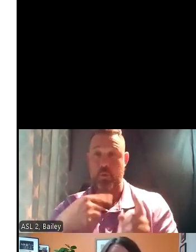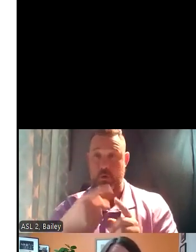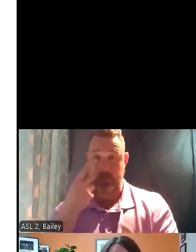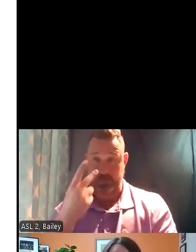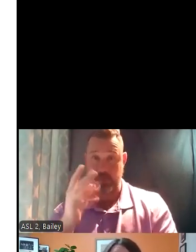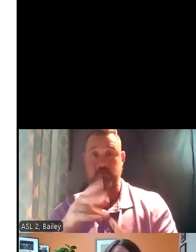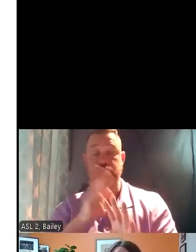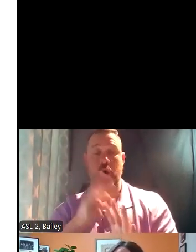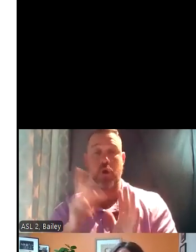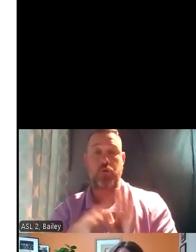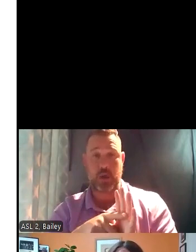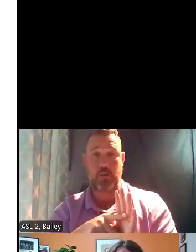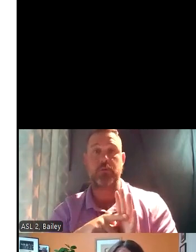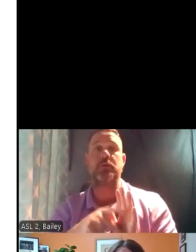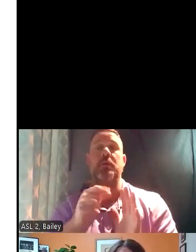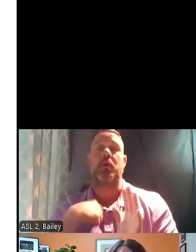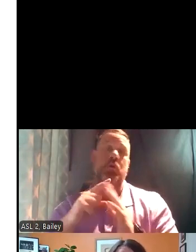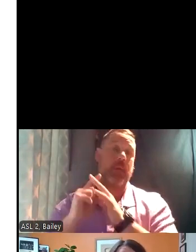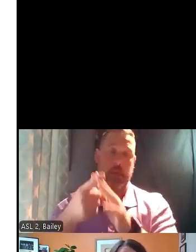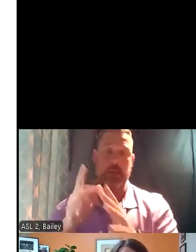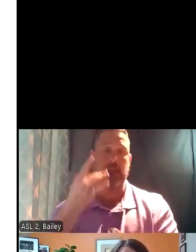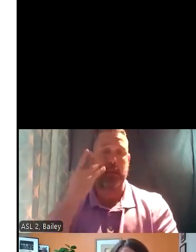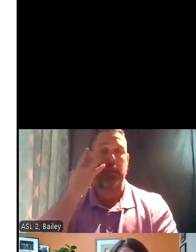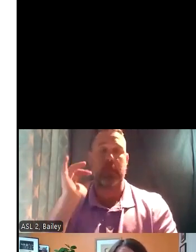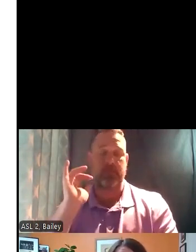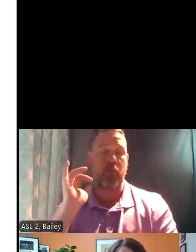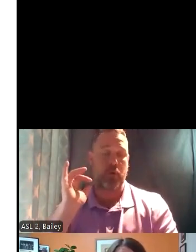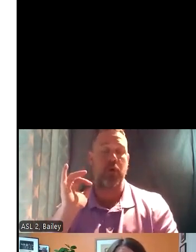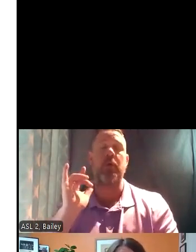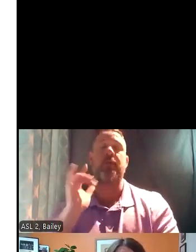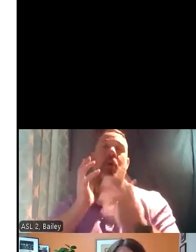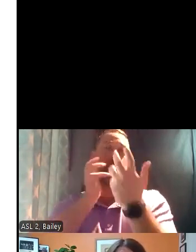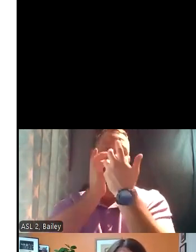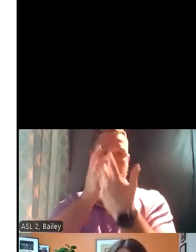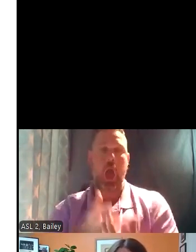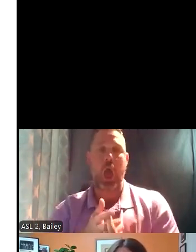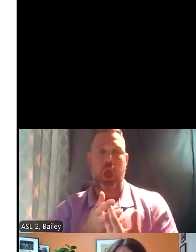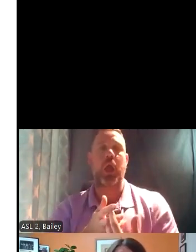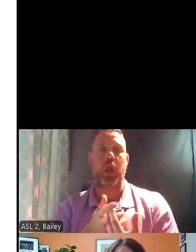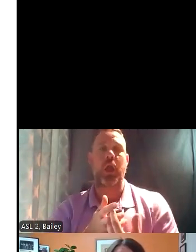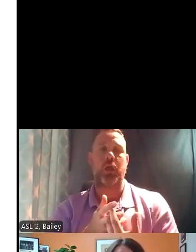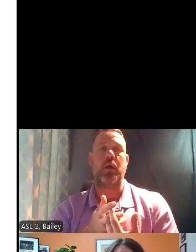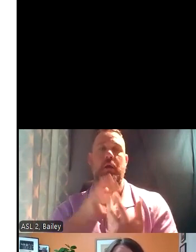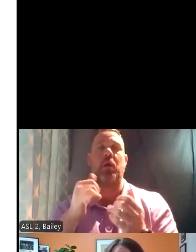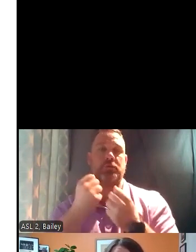the programs that we're piloting in California, very much in line with some of those care coordinated efforts between